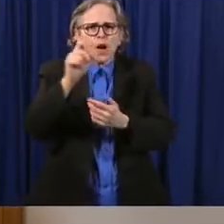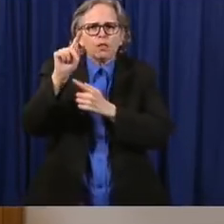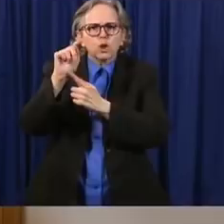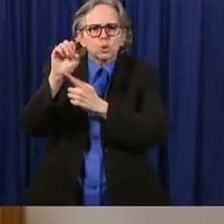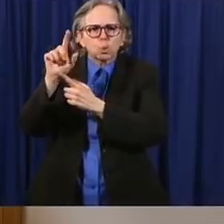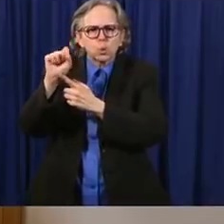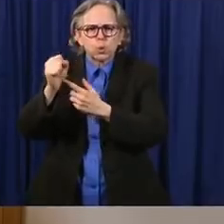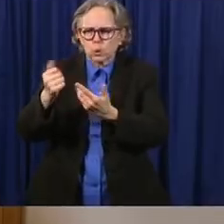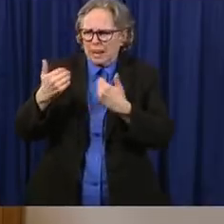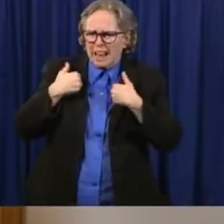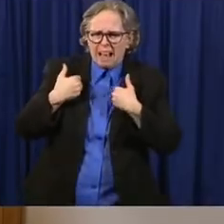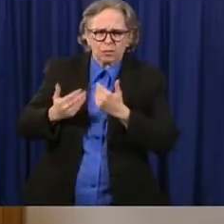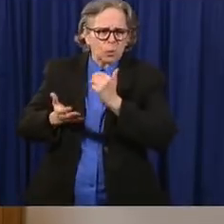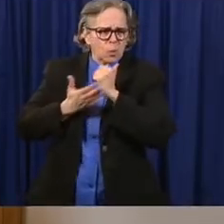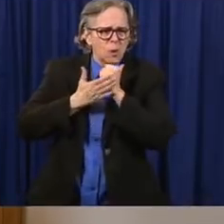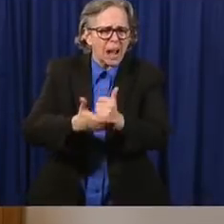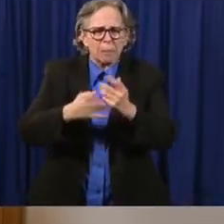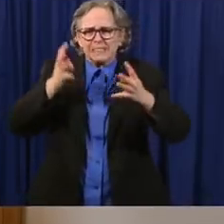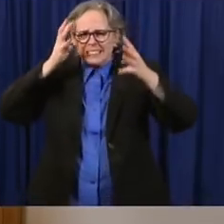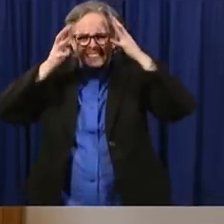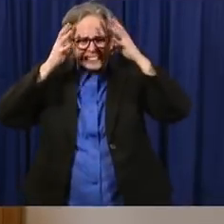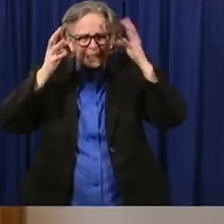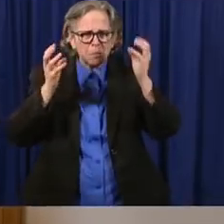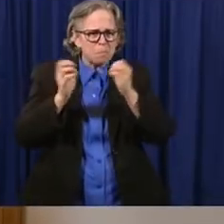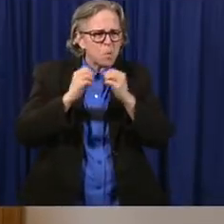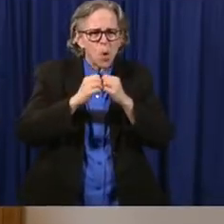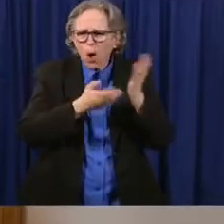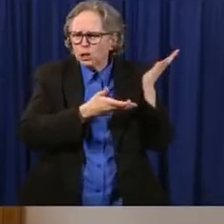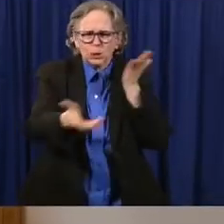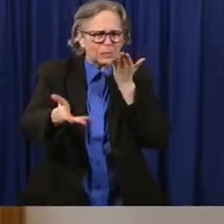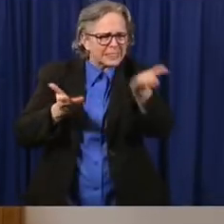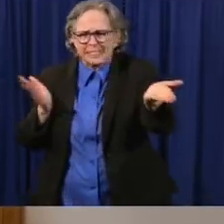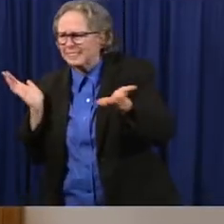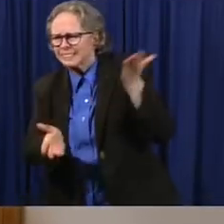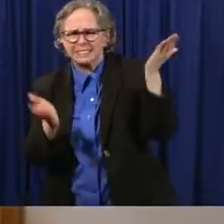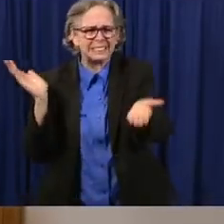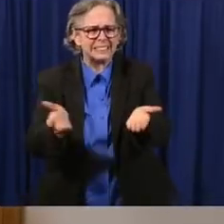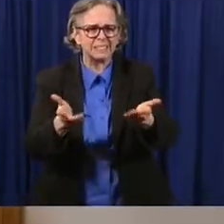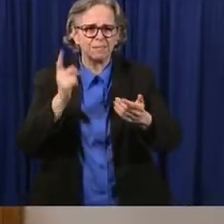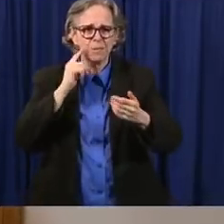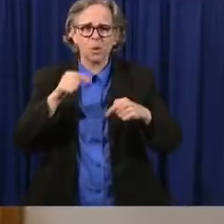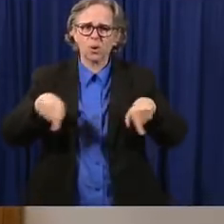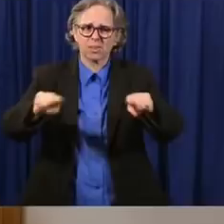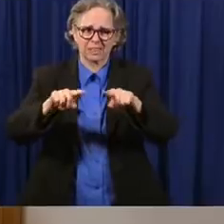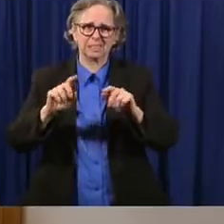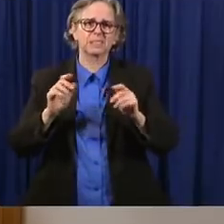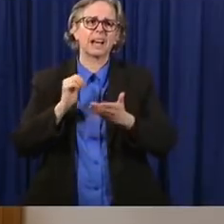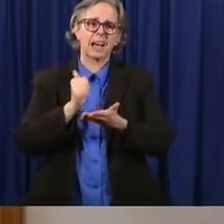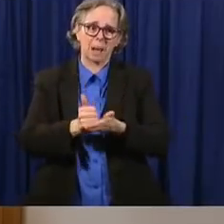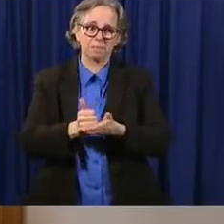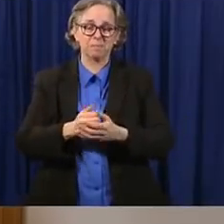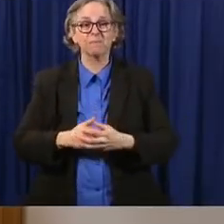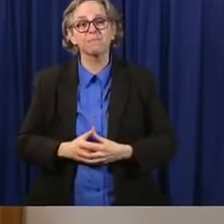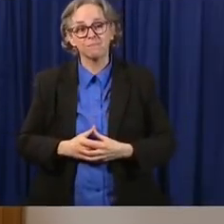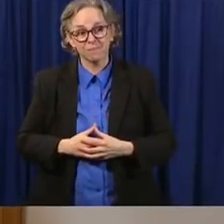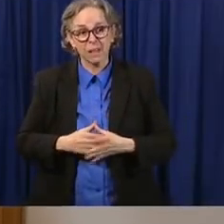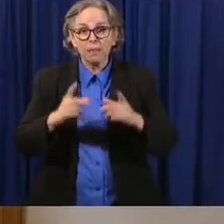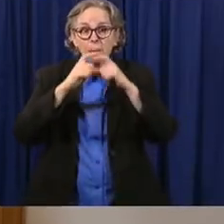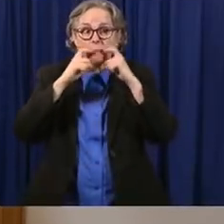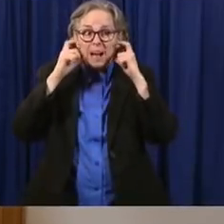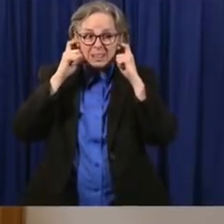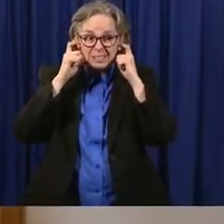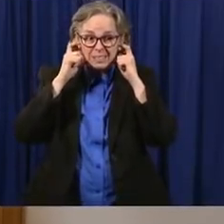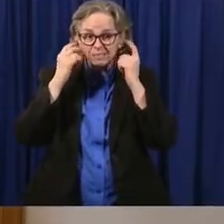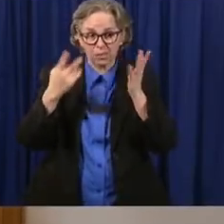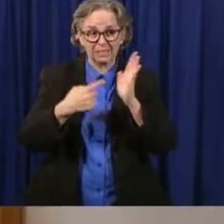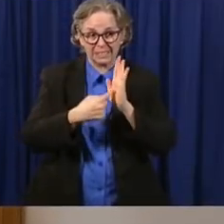pulling additional tools in. So on the COVID-19 masks, for example, some of those are directly going into